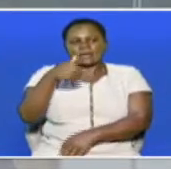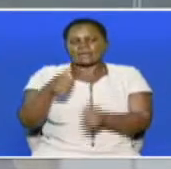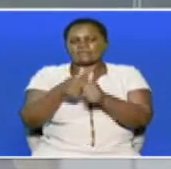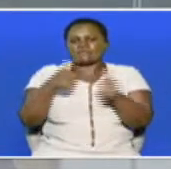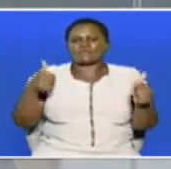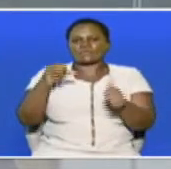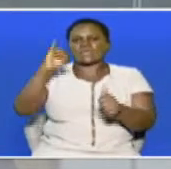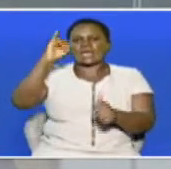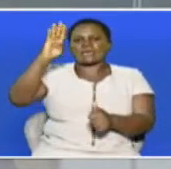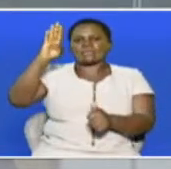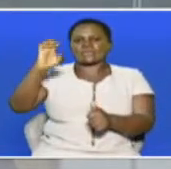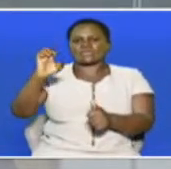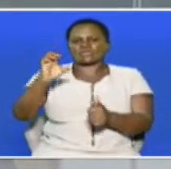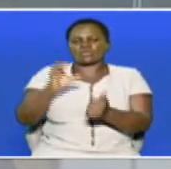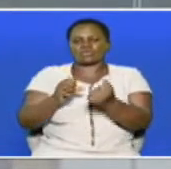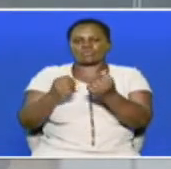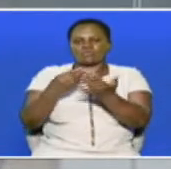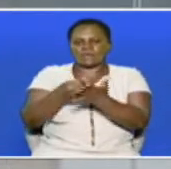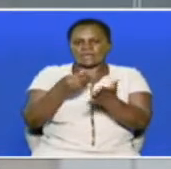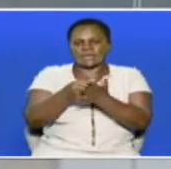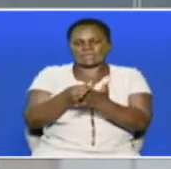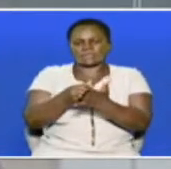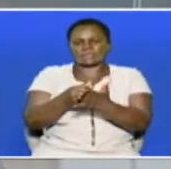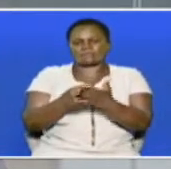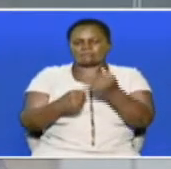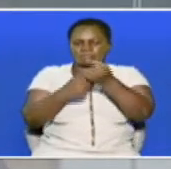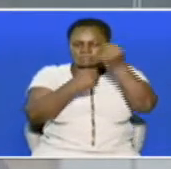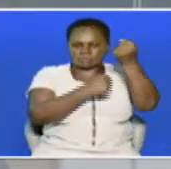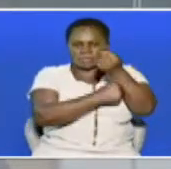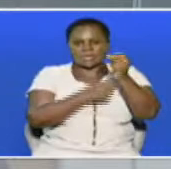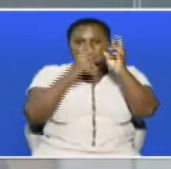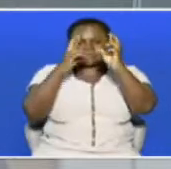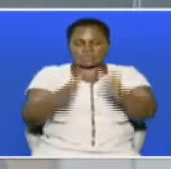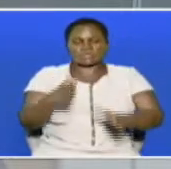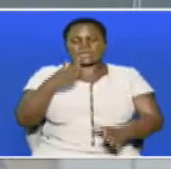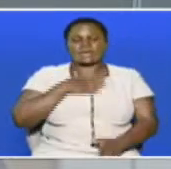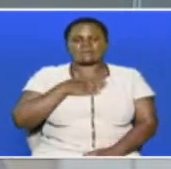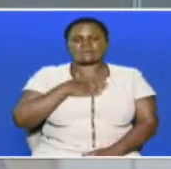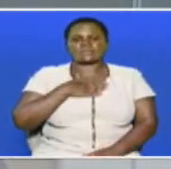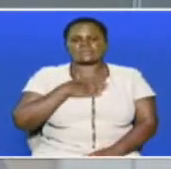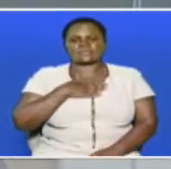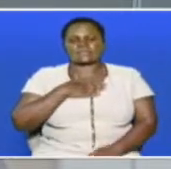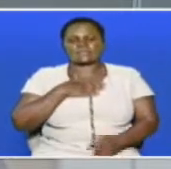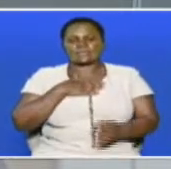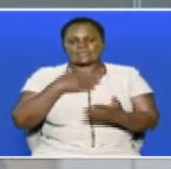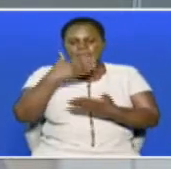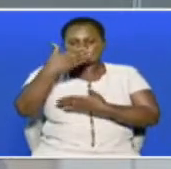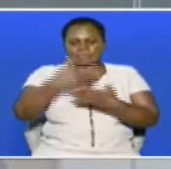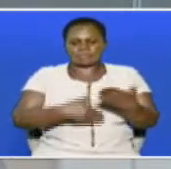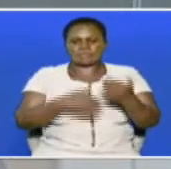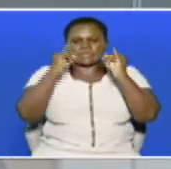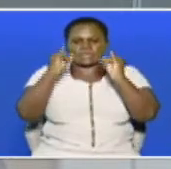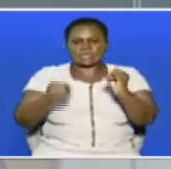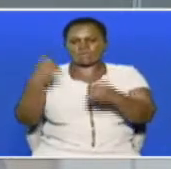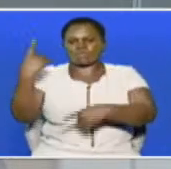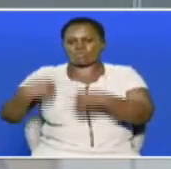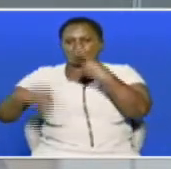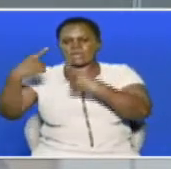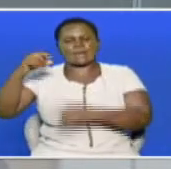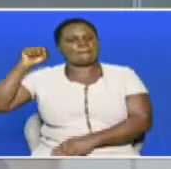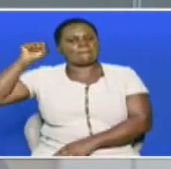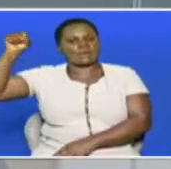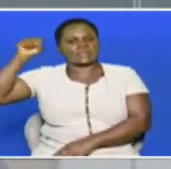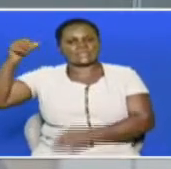the IEBC's election campaign financing regulations. Our senior reporter Rita Tinina reports on the latest win for